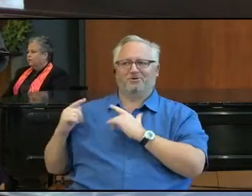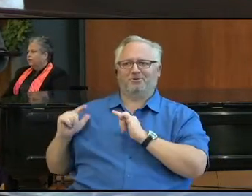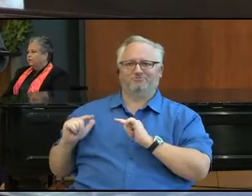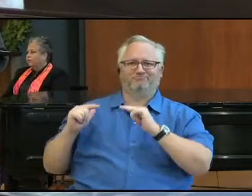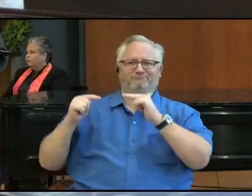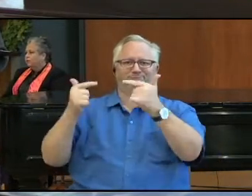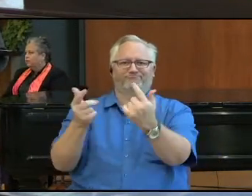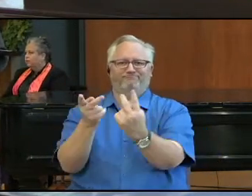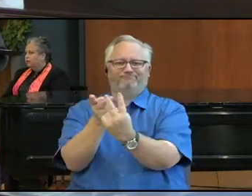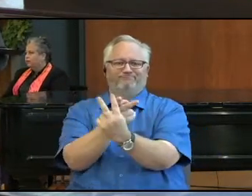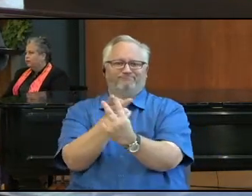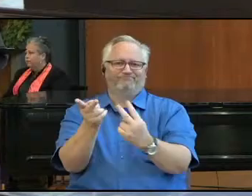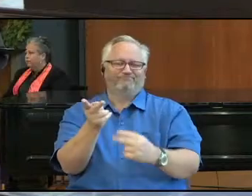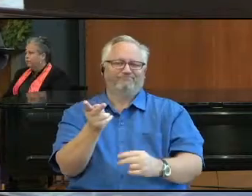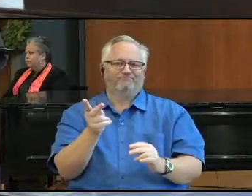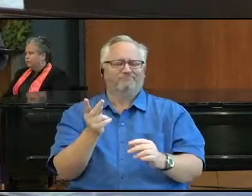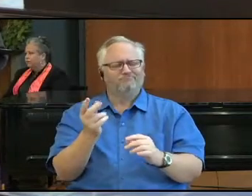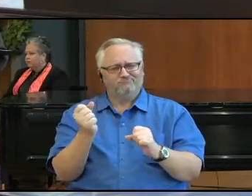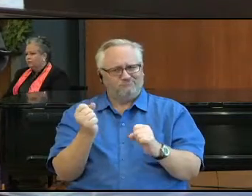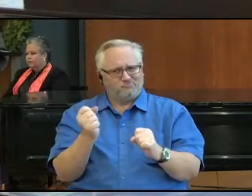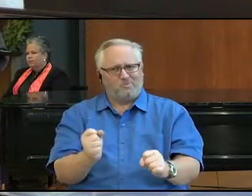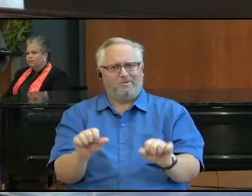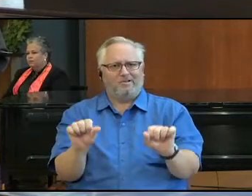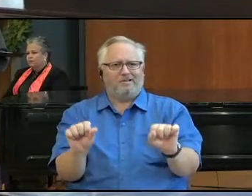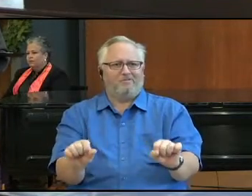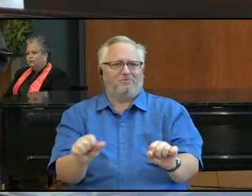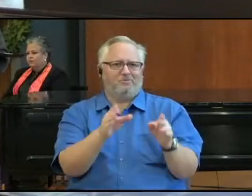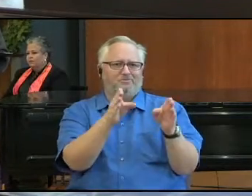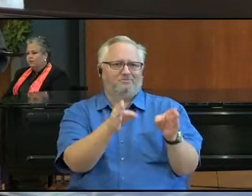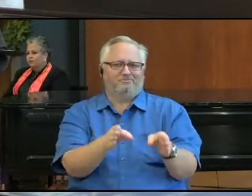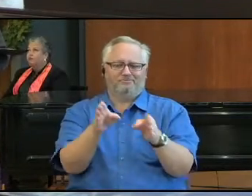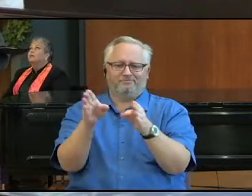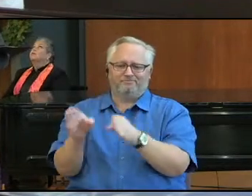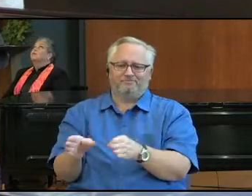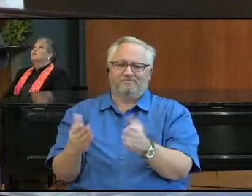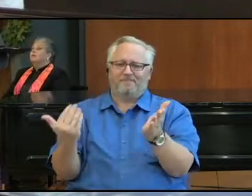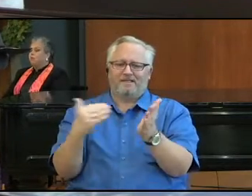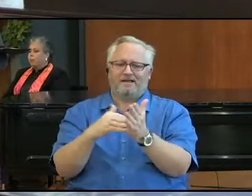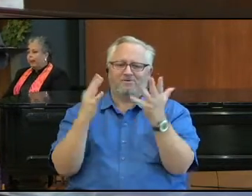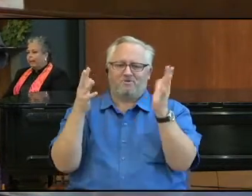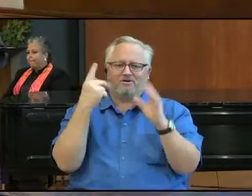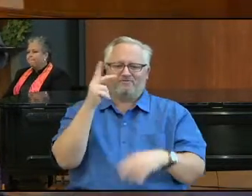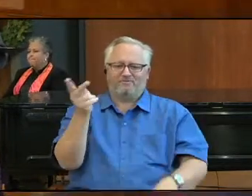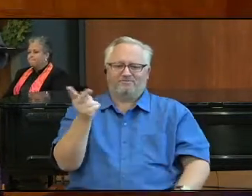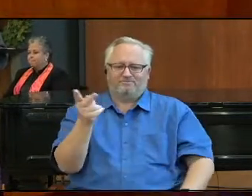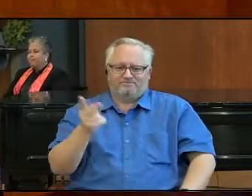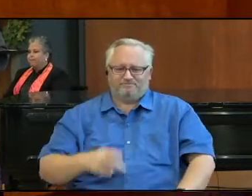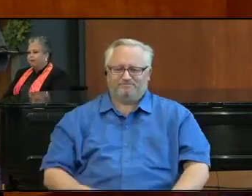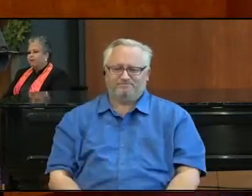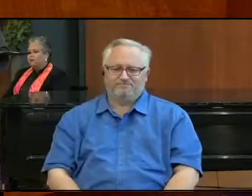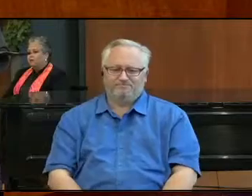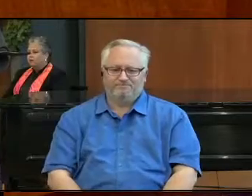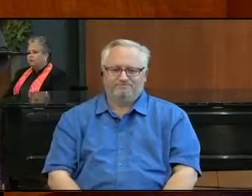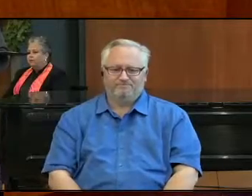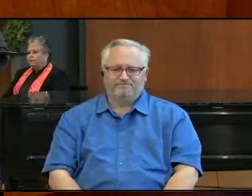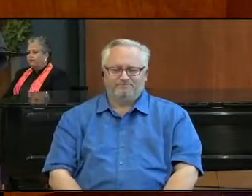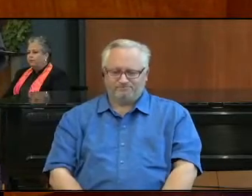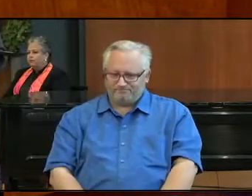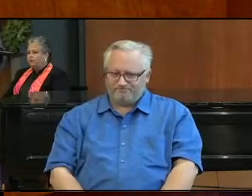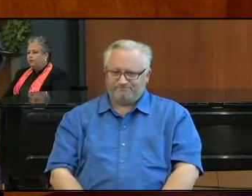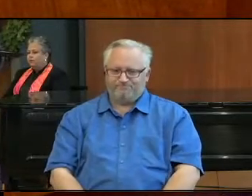responsibility onto these two very capable individuals. So another round of applause for them, please.